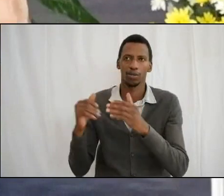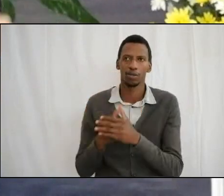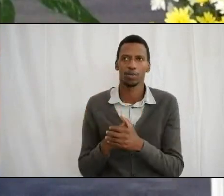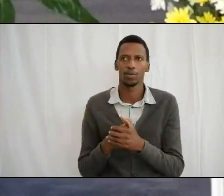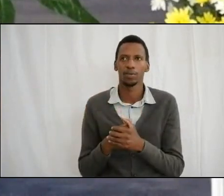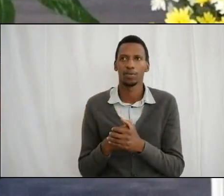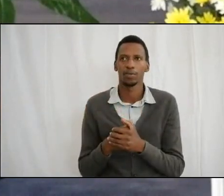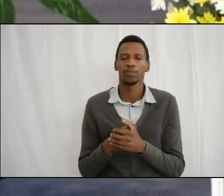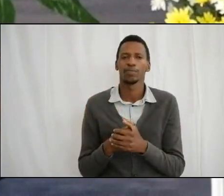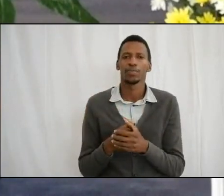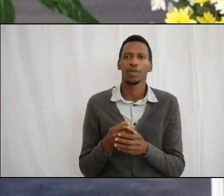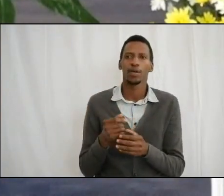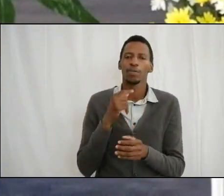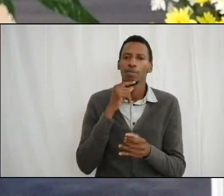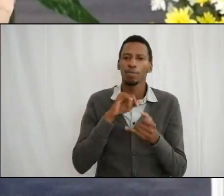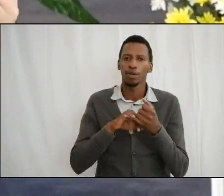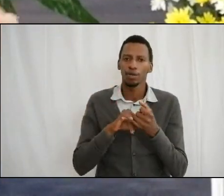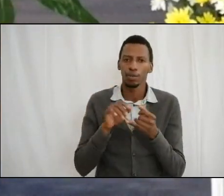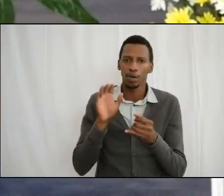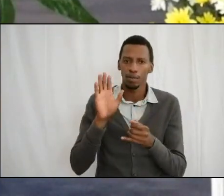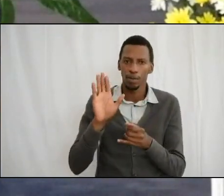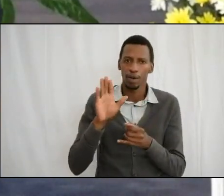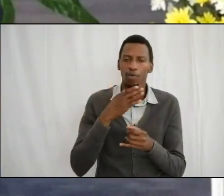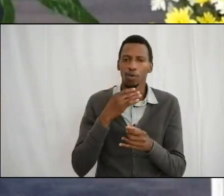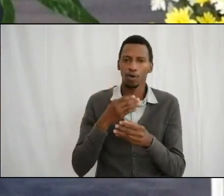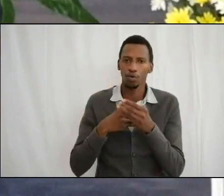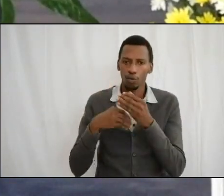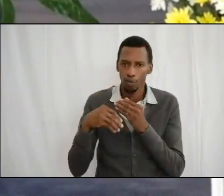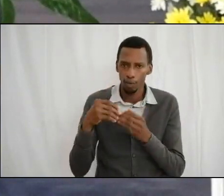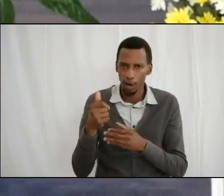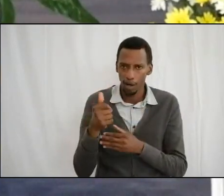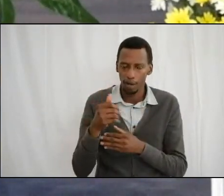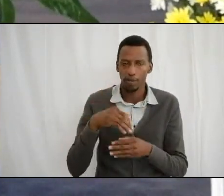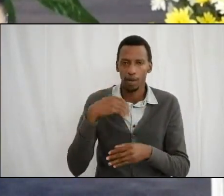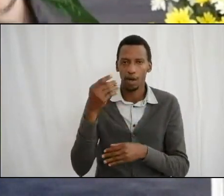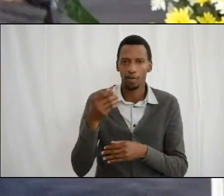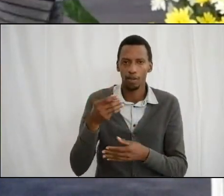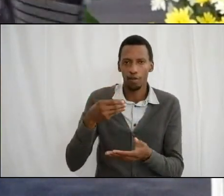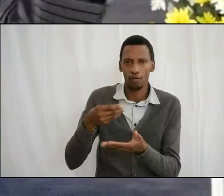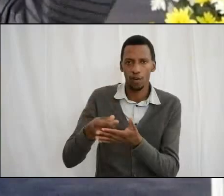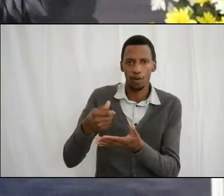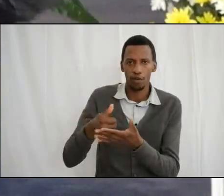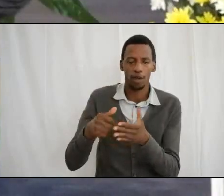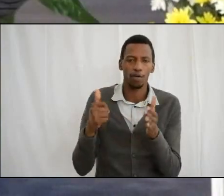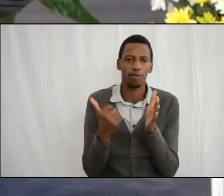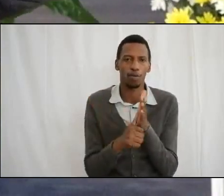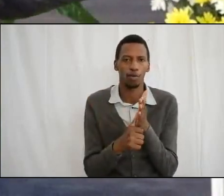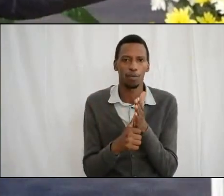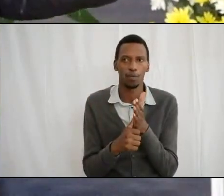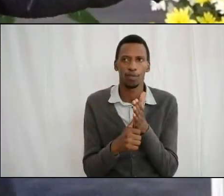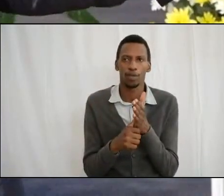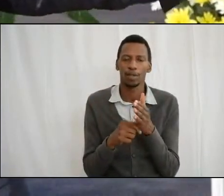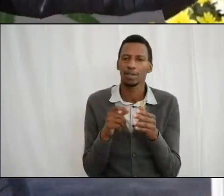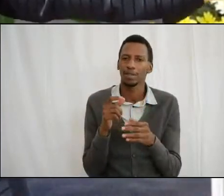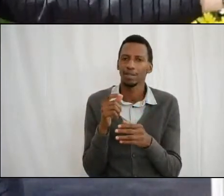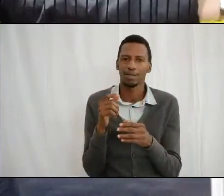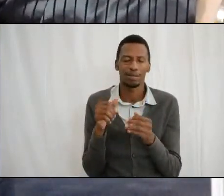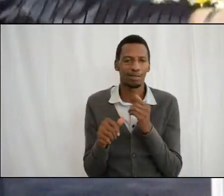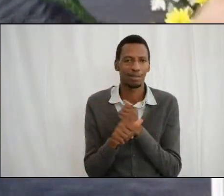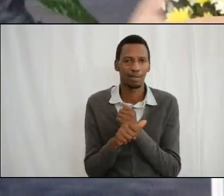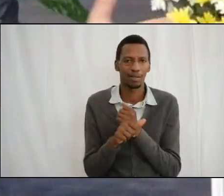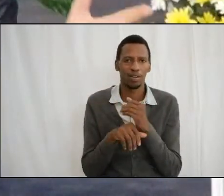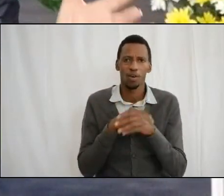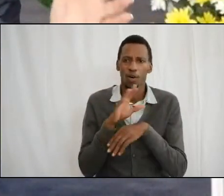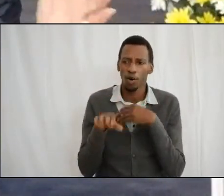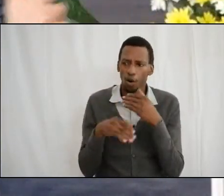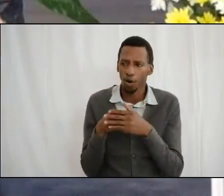right after the financial crisis in 2008, 2009. And it was horrible. There were all these buildings that